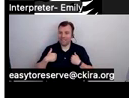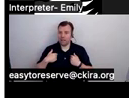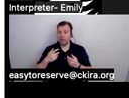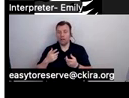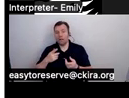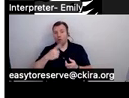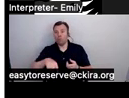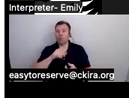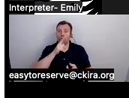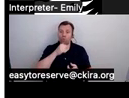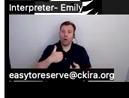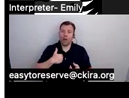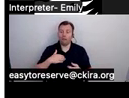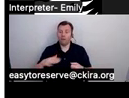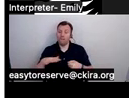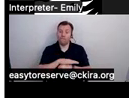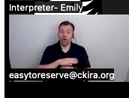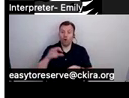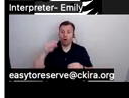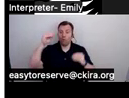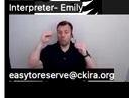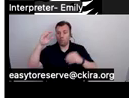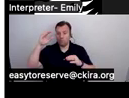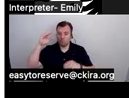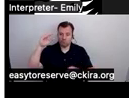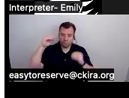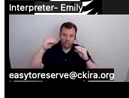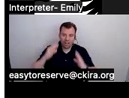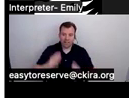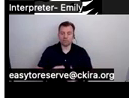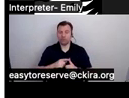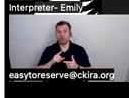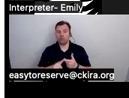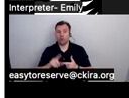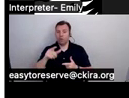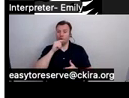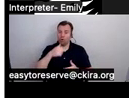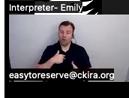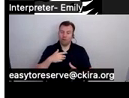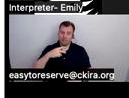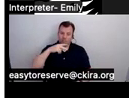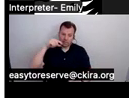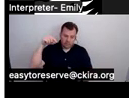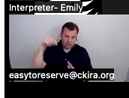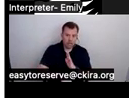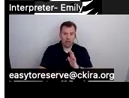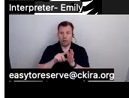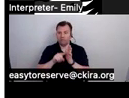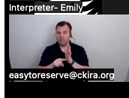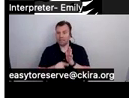had, full professors, people who were, very well-established investigators,